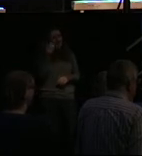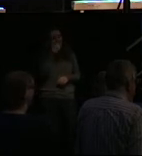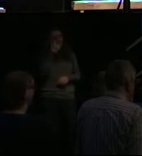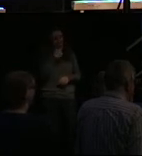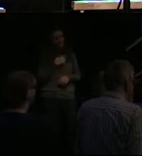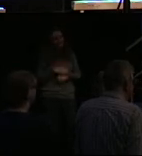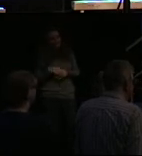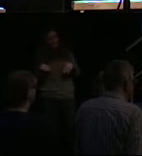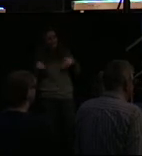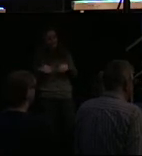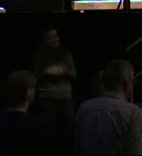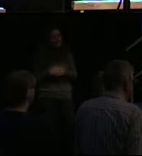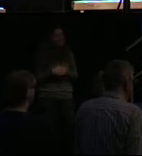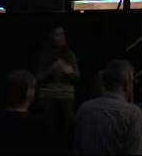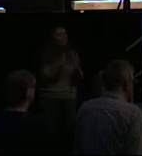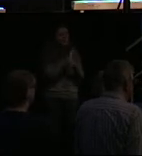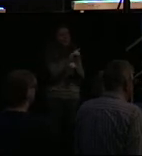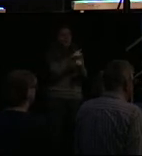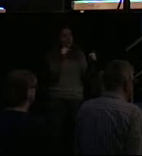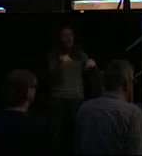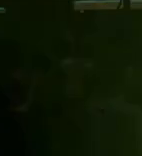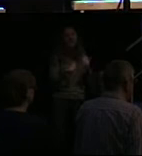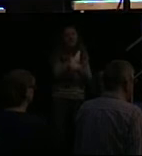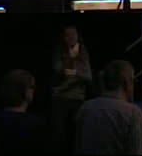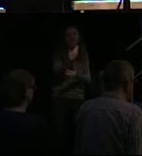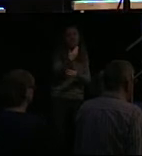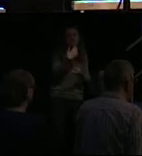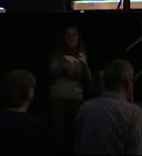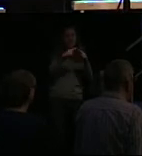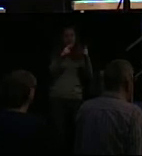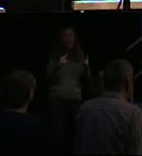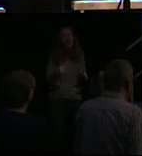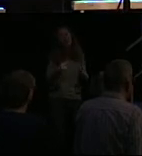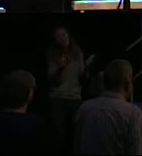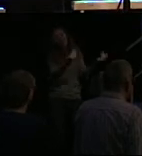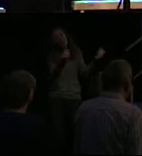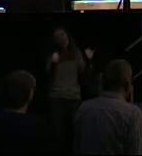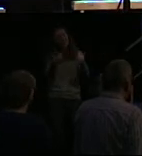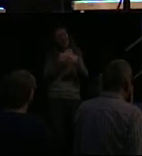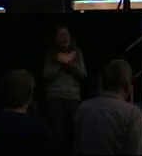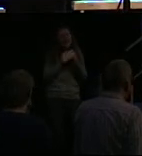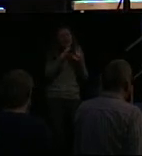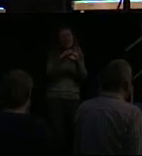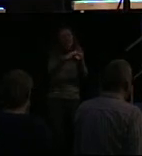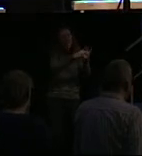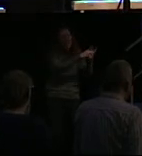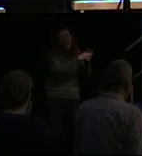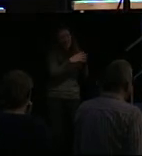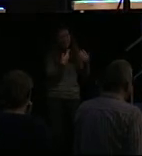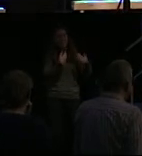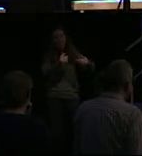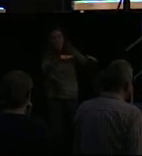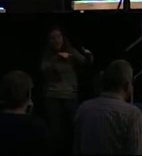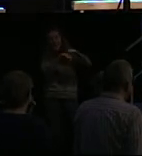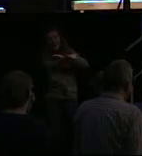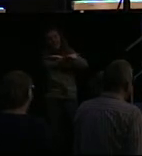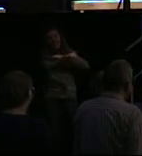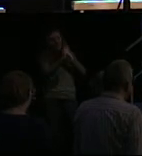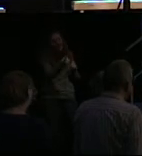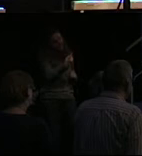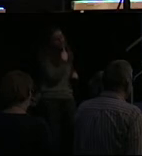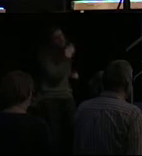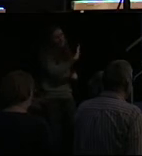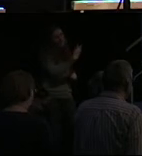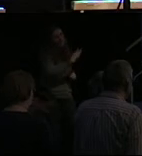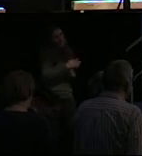But listen, we're so glad you've been here. If you are new in the house, you are very welcome. We would love to connect with you. Do not leave without saying hi